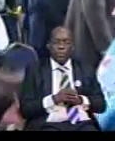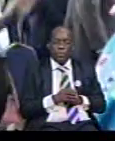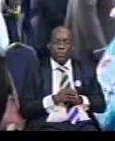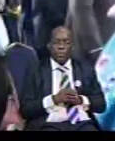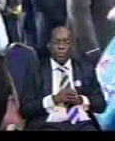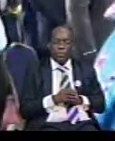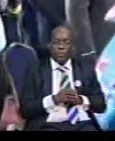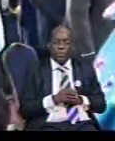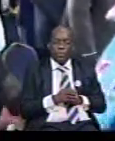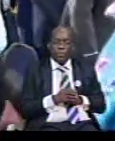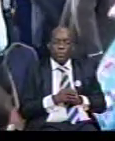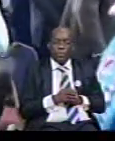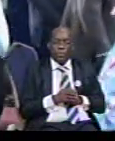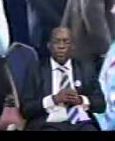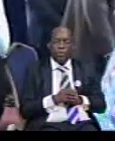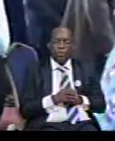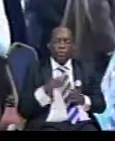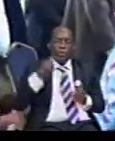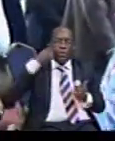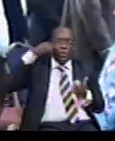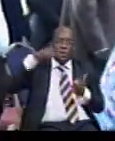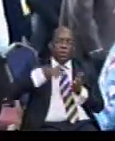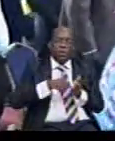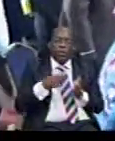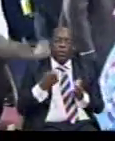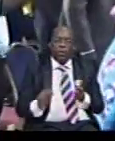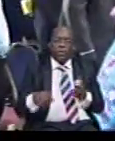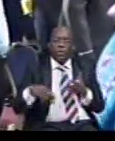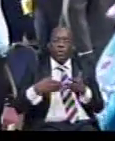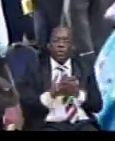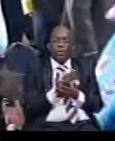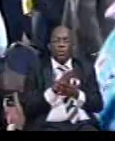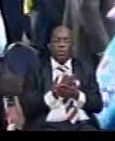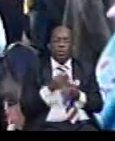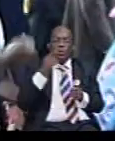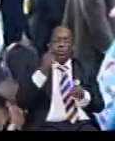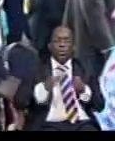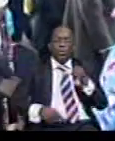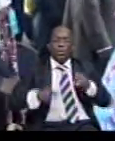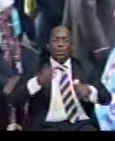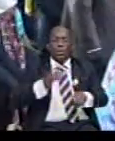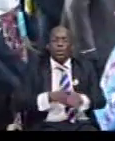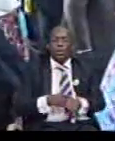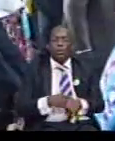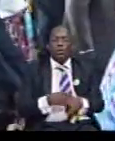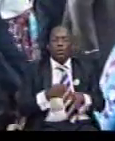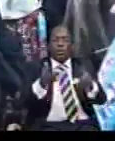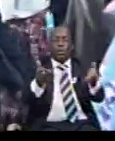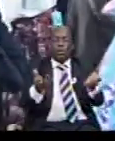Discover the new end time passion,